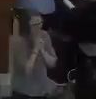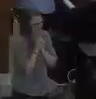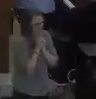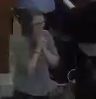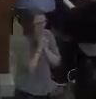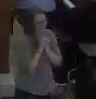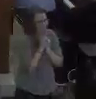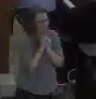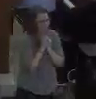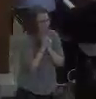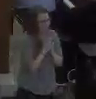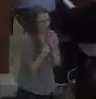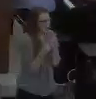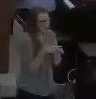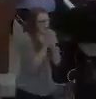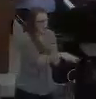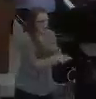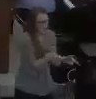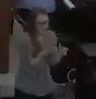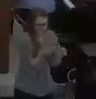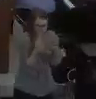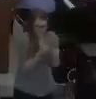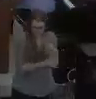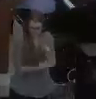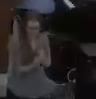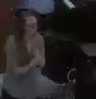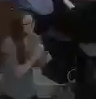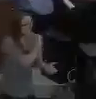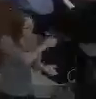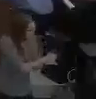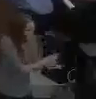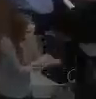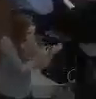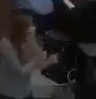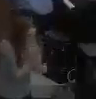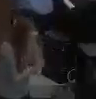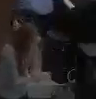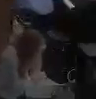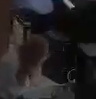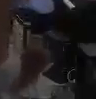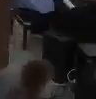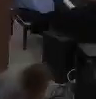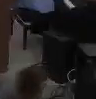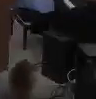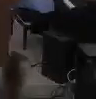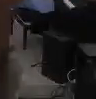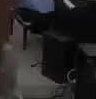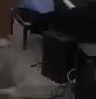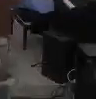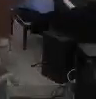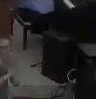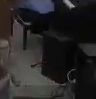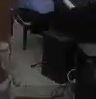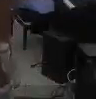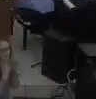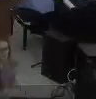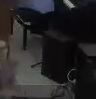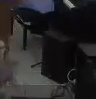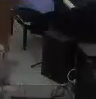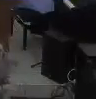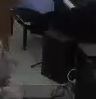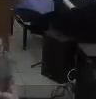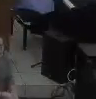Amen. Amen. I invite you to be seated just for a moment while we cover a few highlights. I do invite you to check out